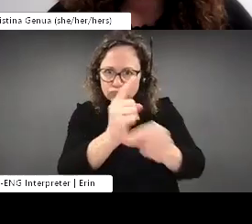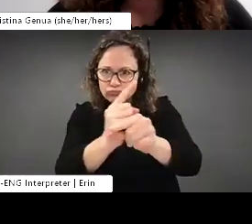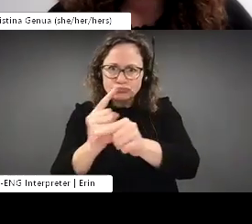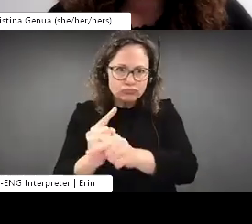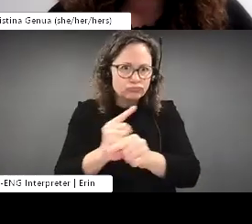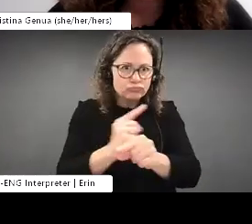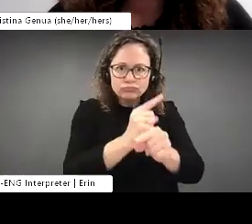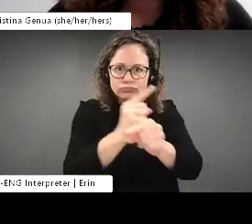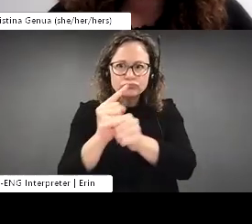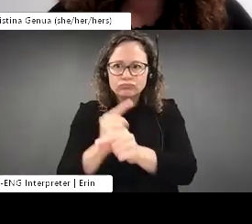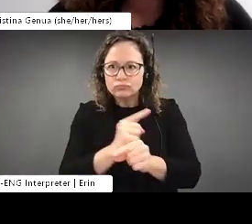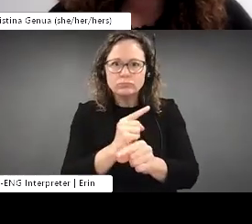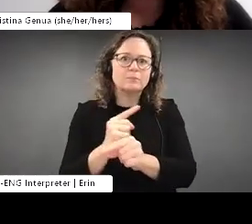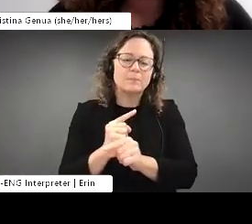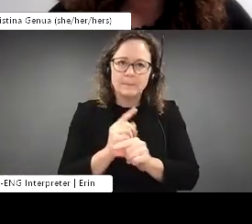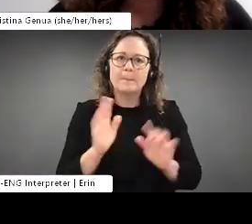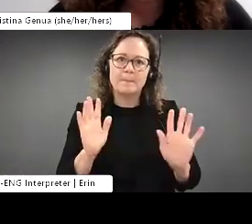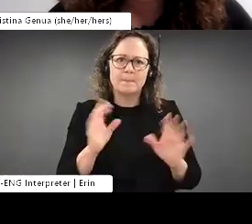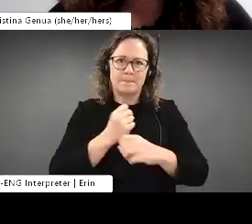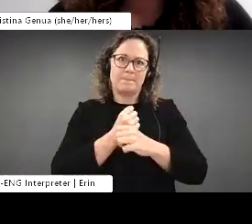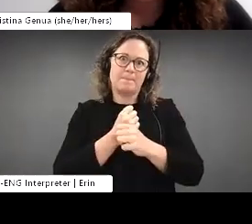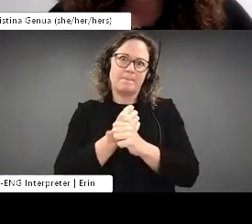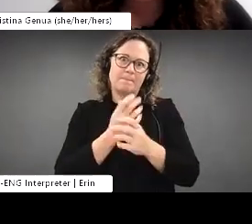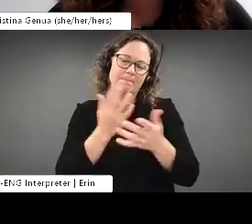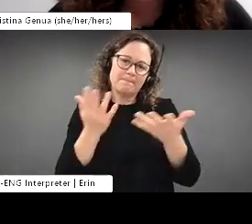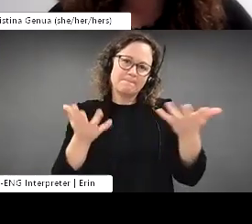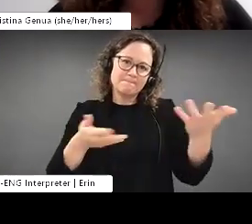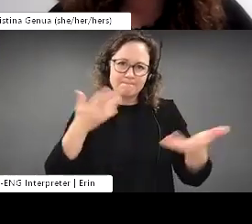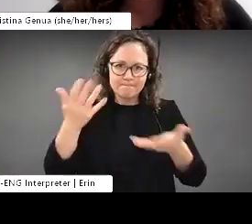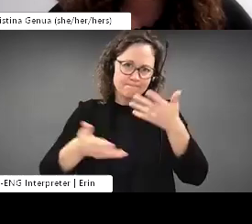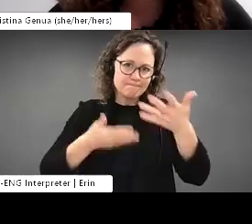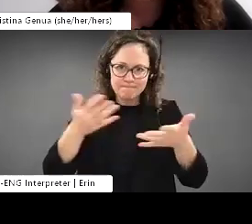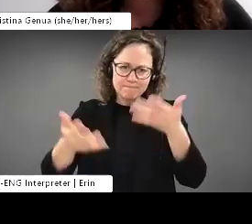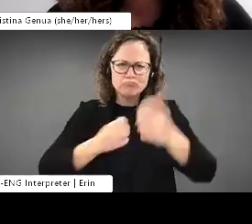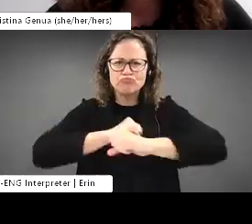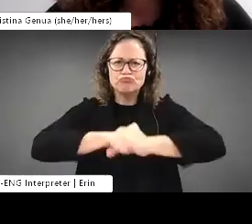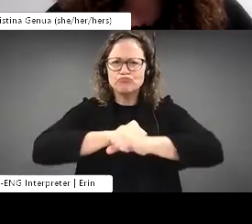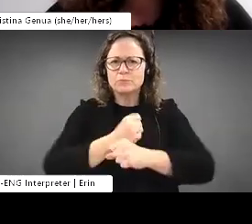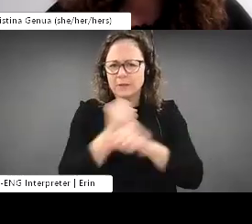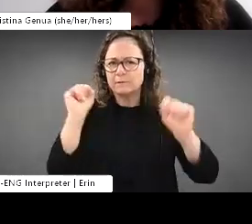uh, you know, to ensure that you've like maximized your security.